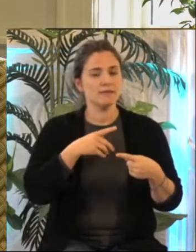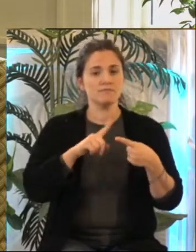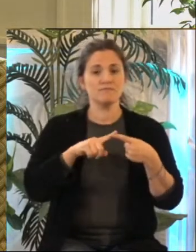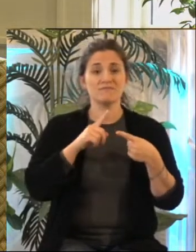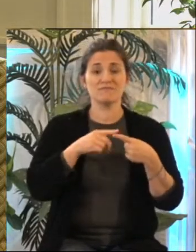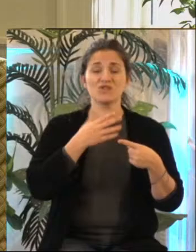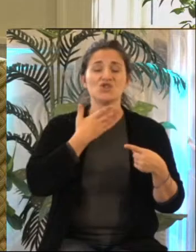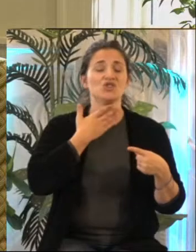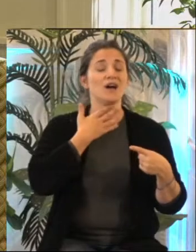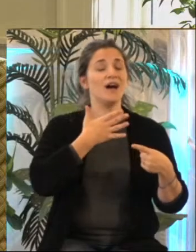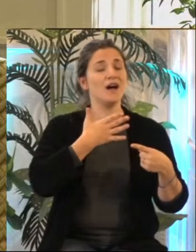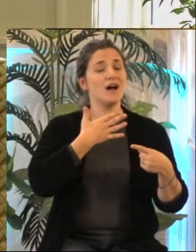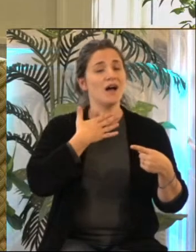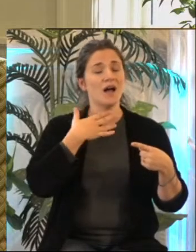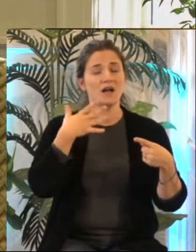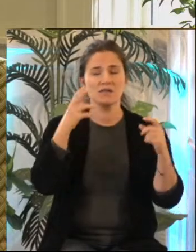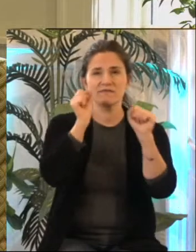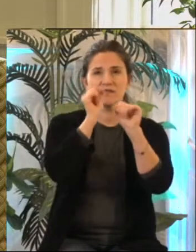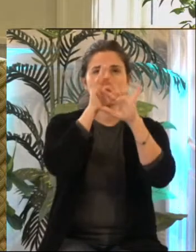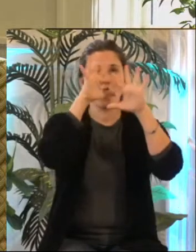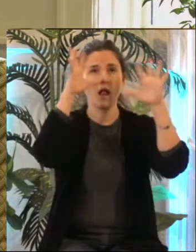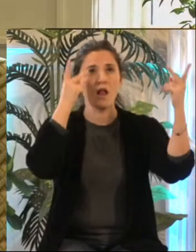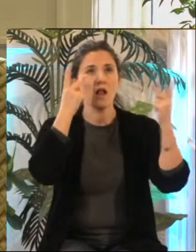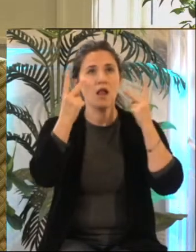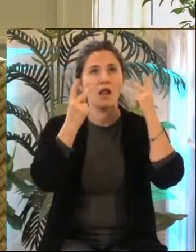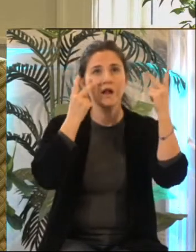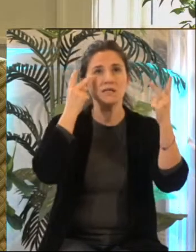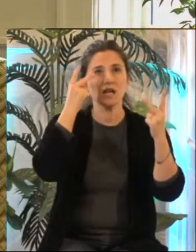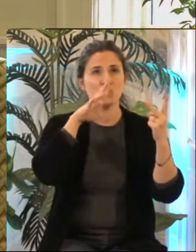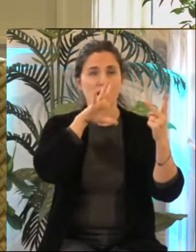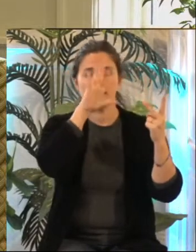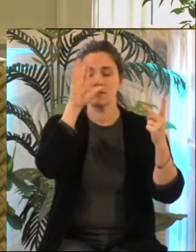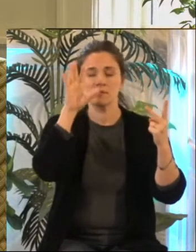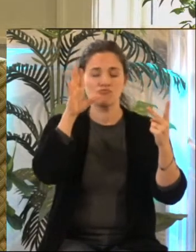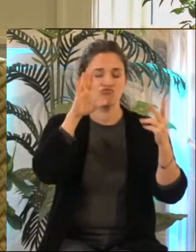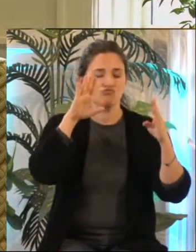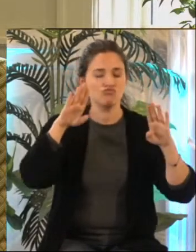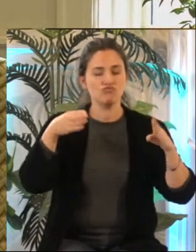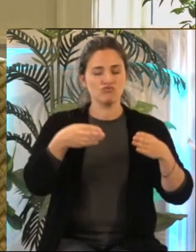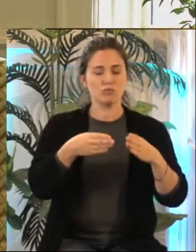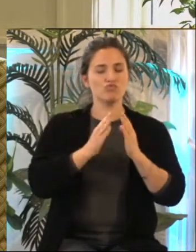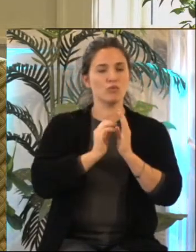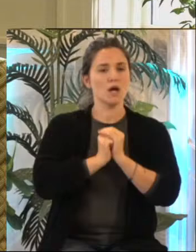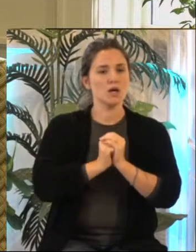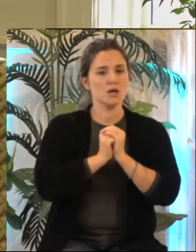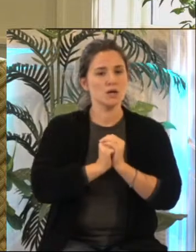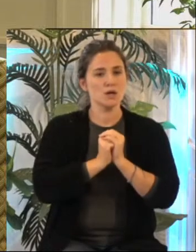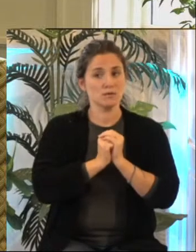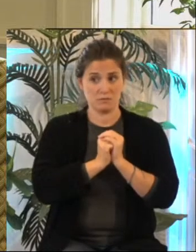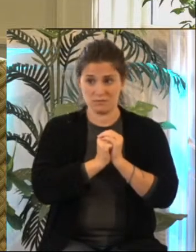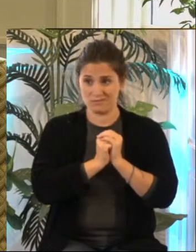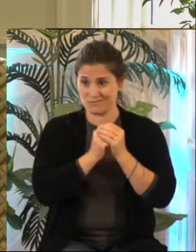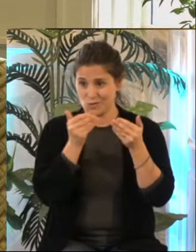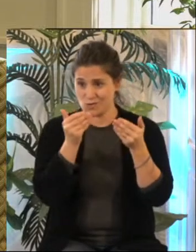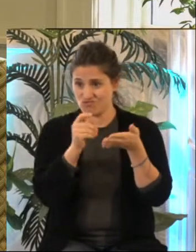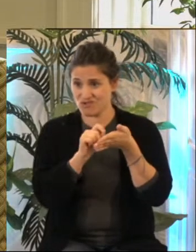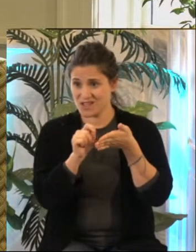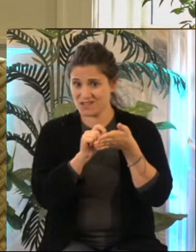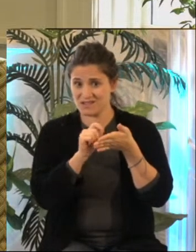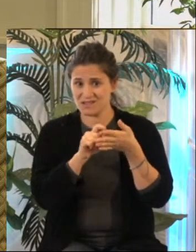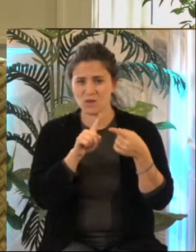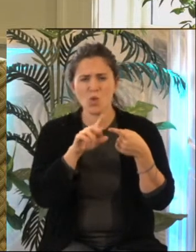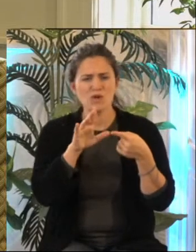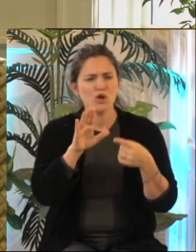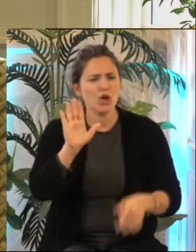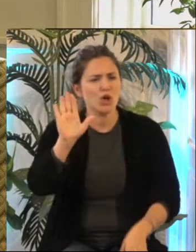chanting and visualization and centering prayer. If you have a pen, feel free to write down what are some